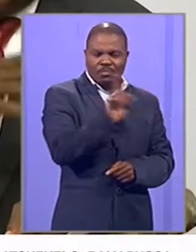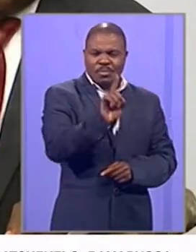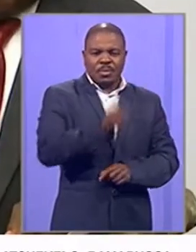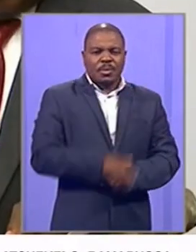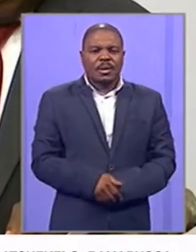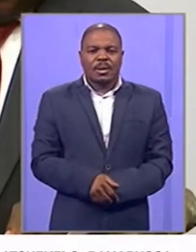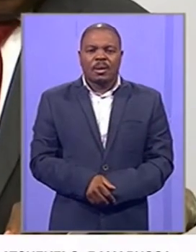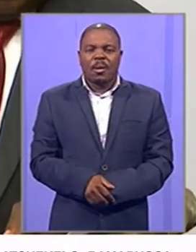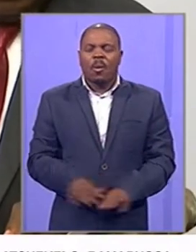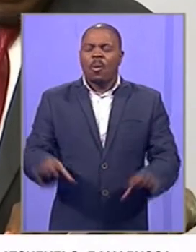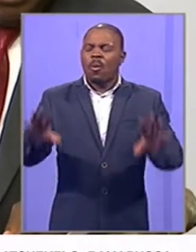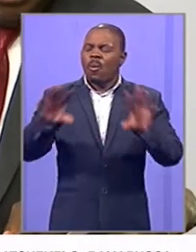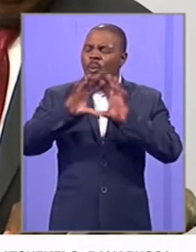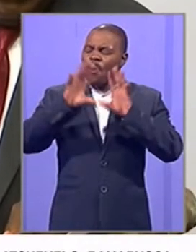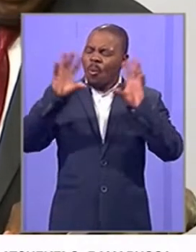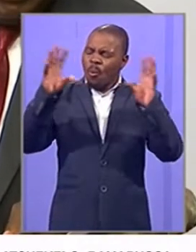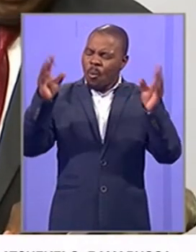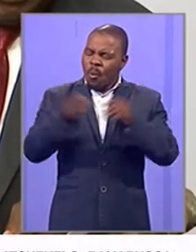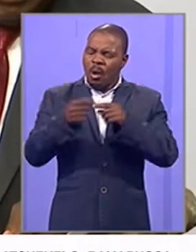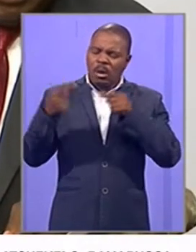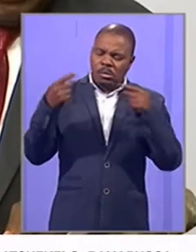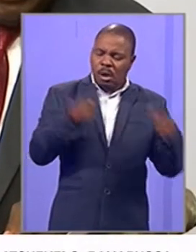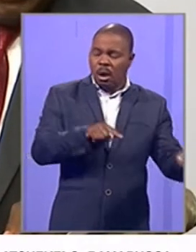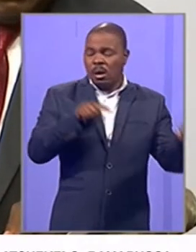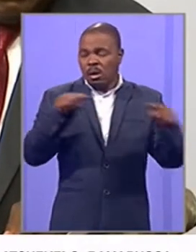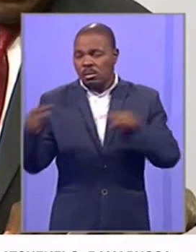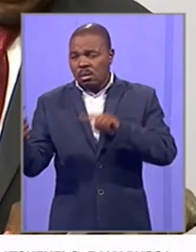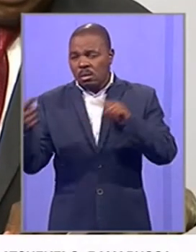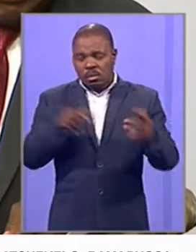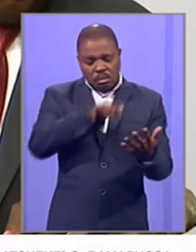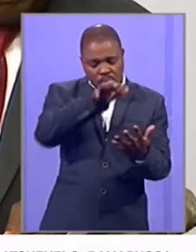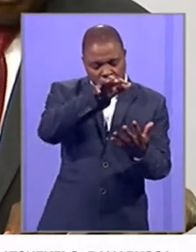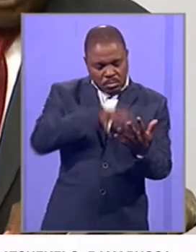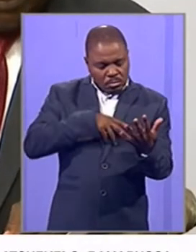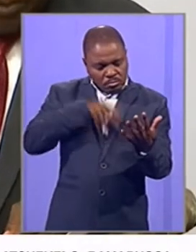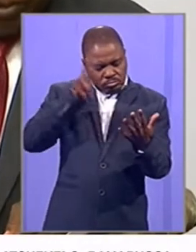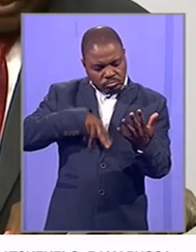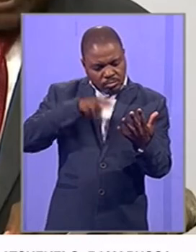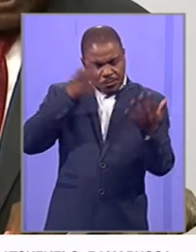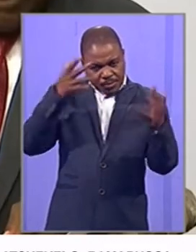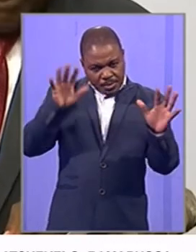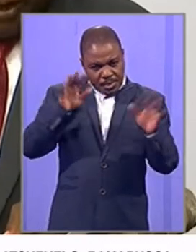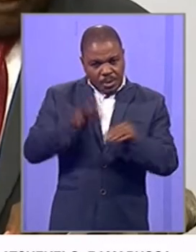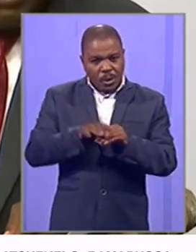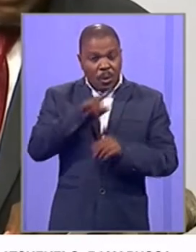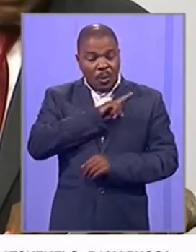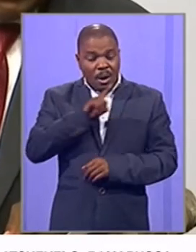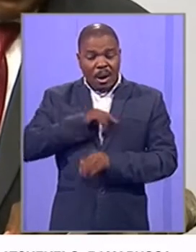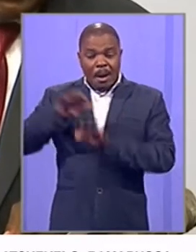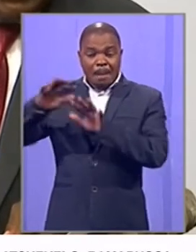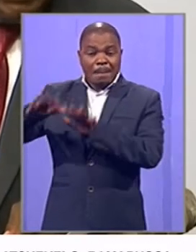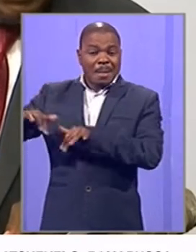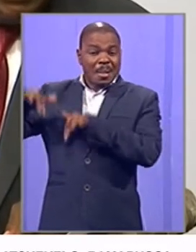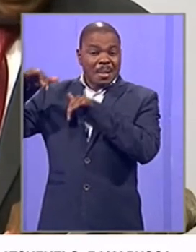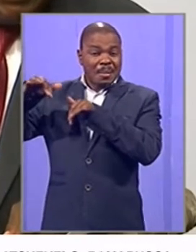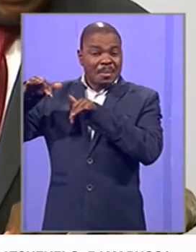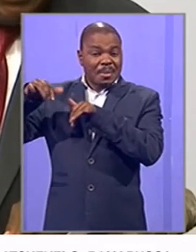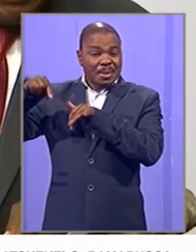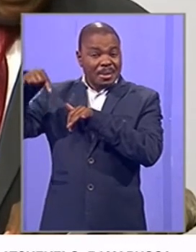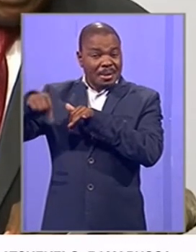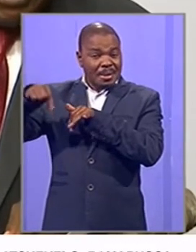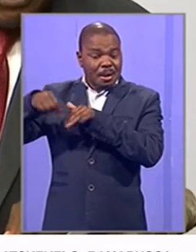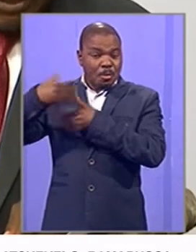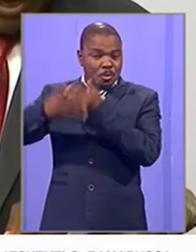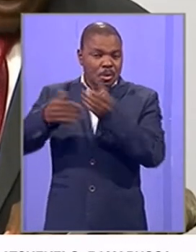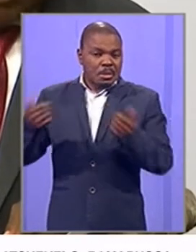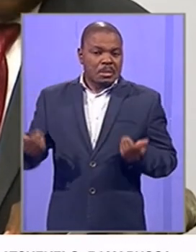gone through all those arguments, I then decided, because the process in Parliament had started in earnest, and